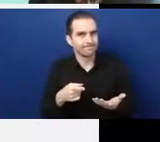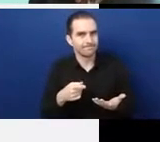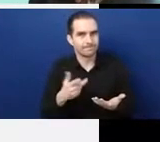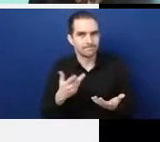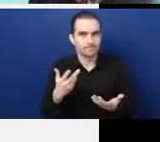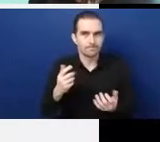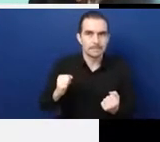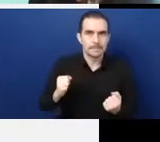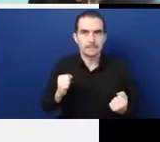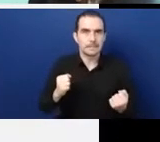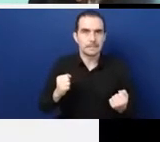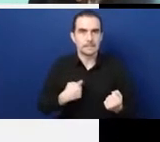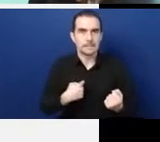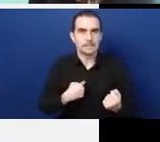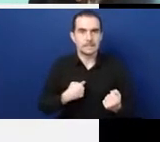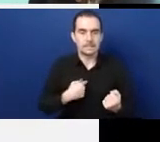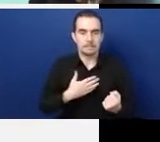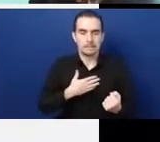learnings.